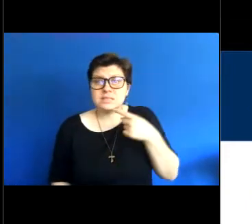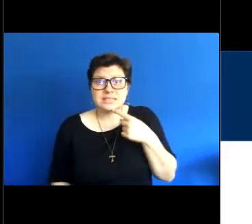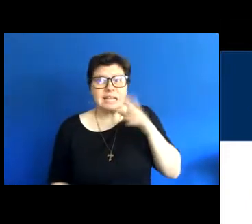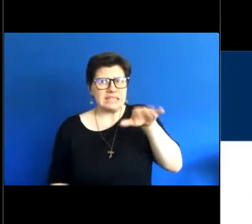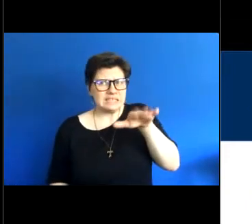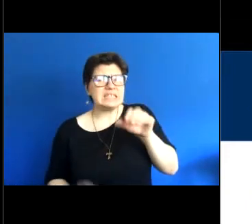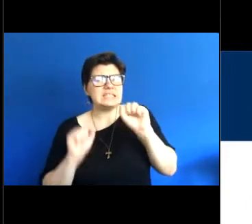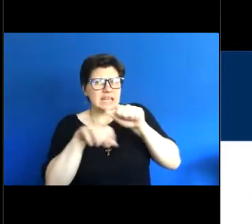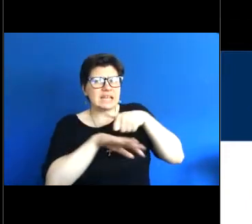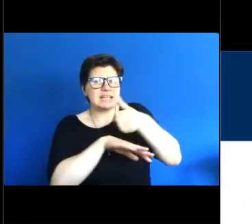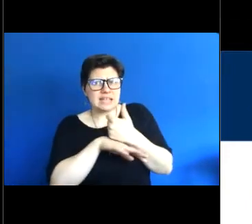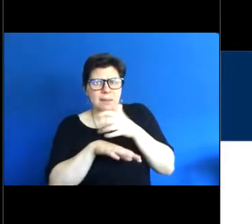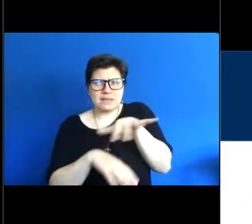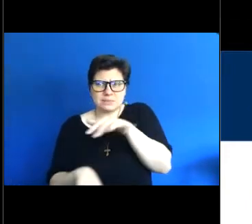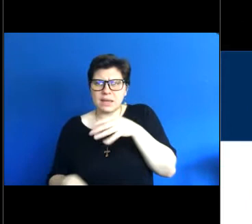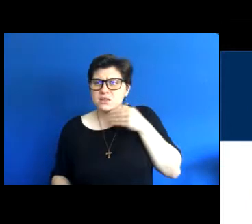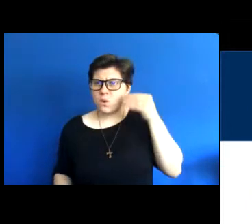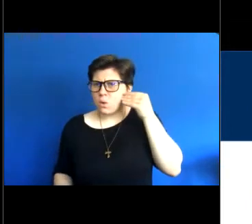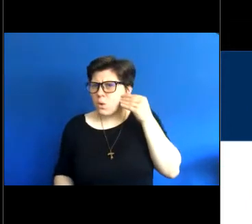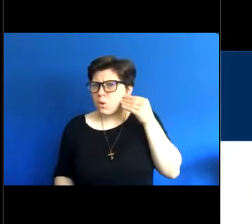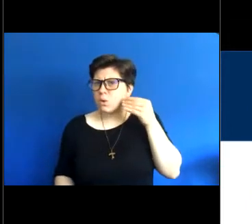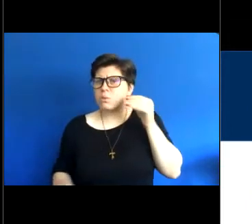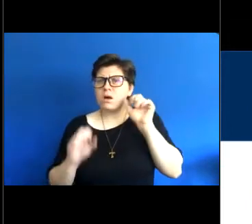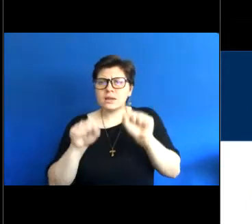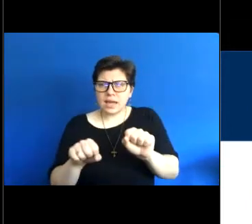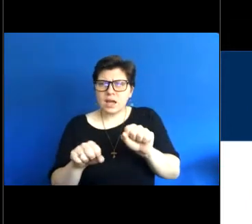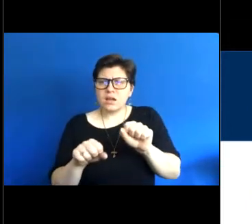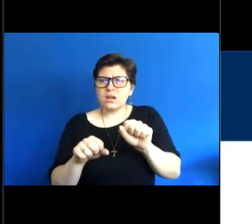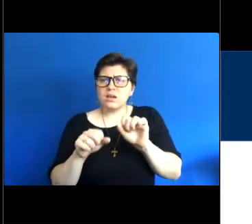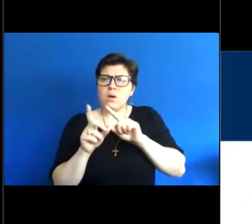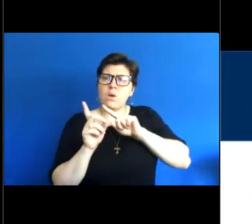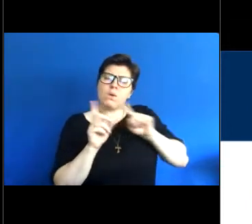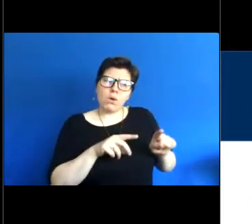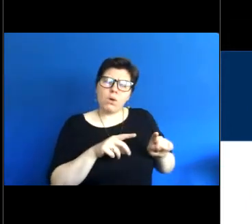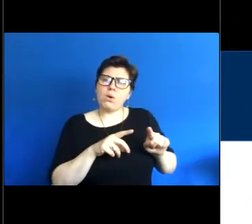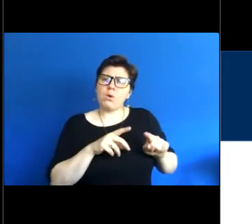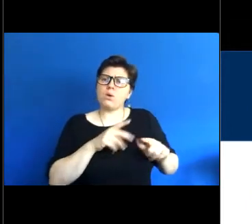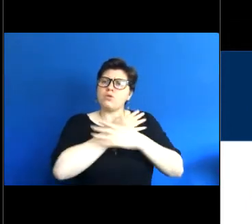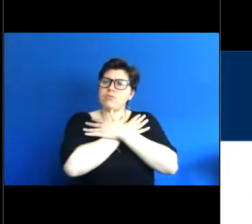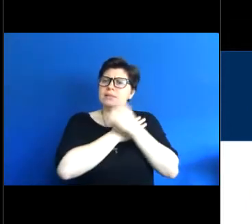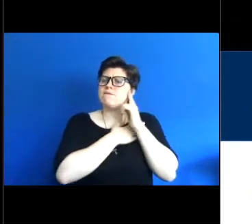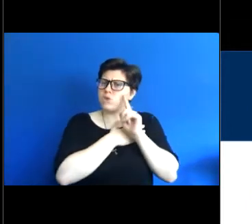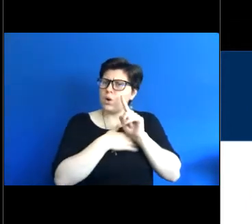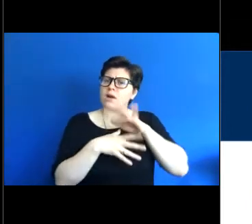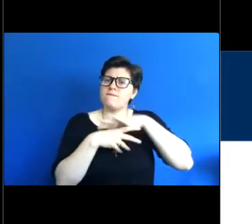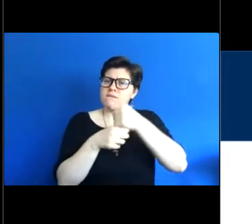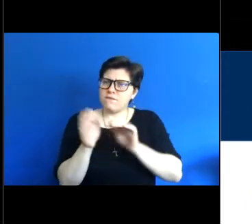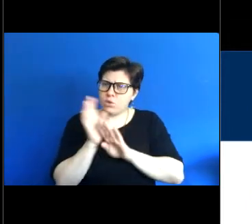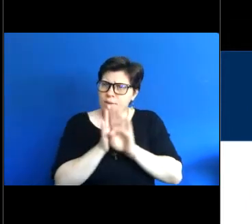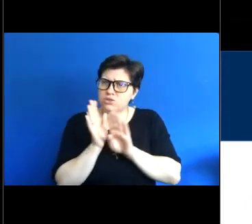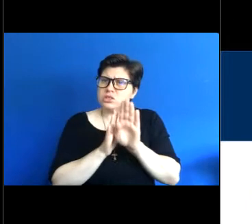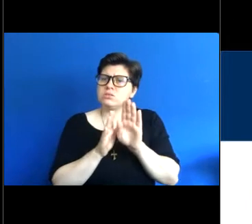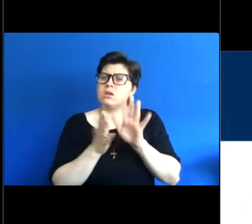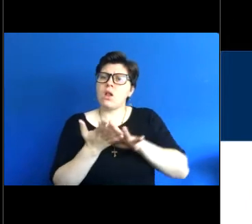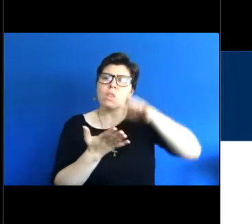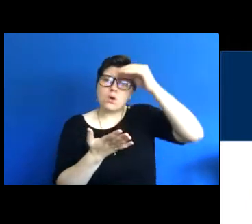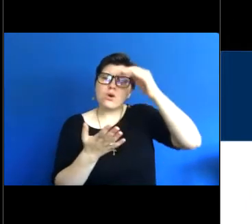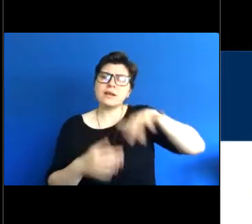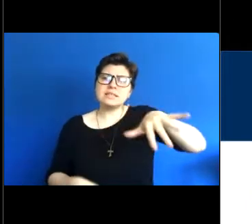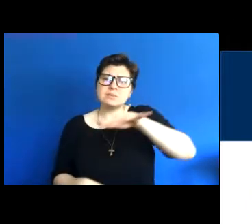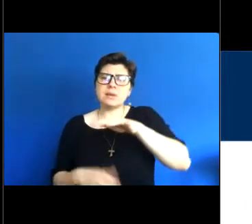you create a space at home where the child can retreat to for faith formation, where the child can go and learn in a space